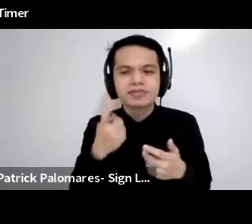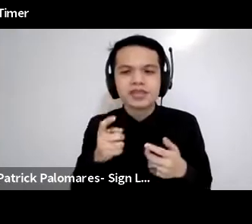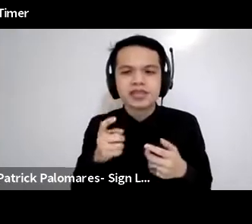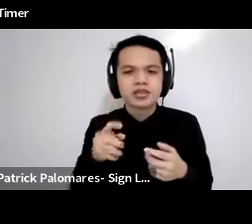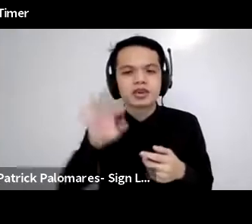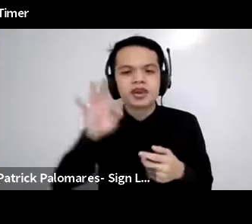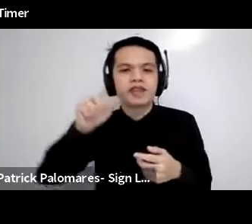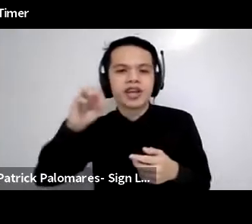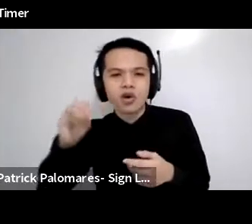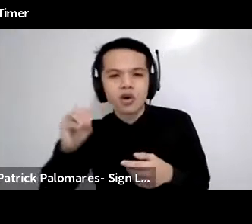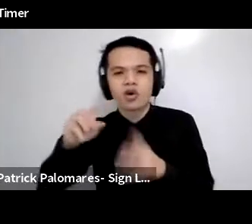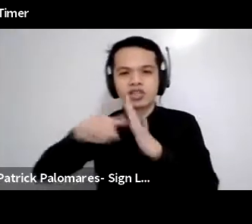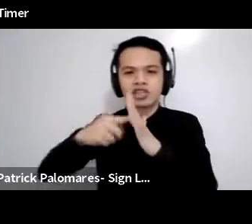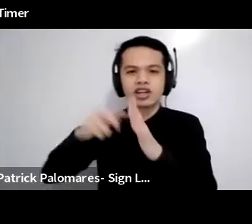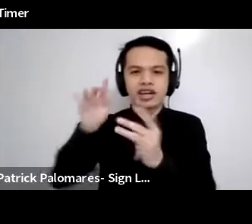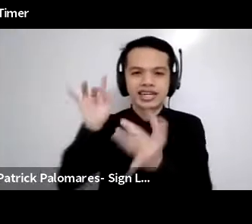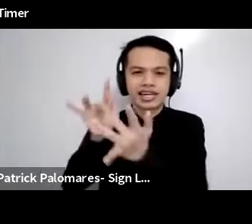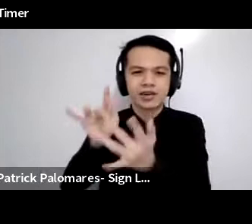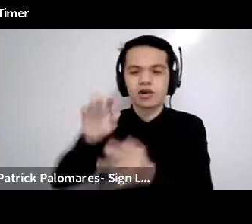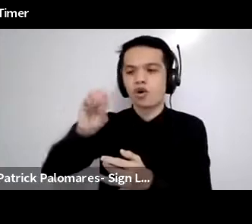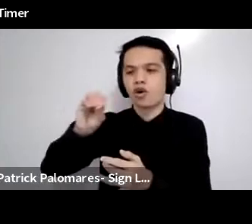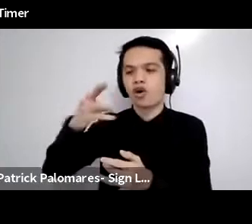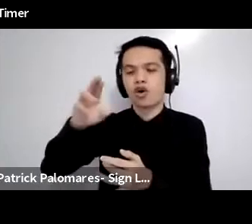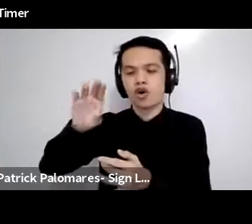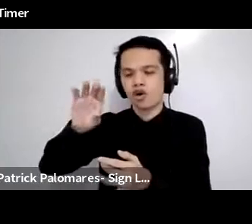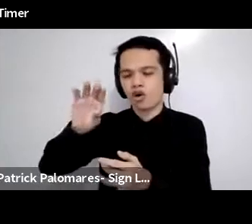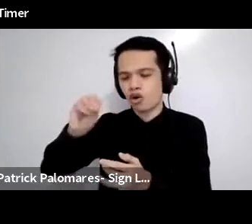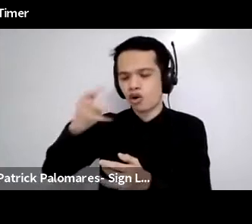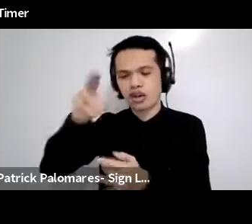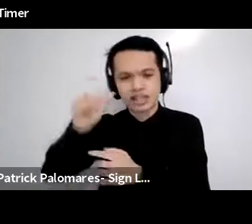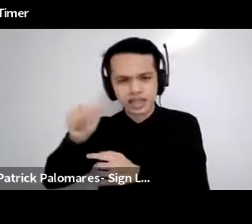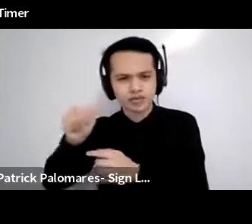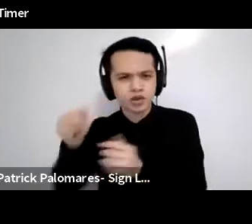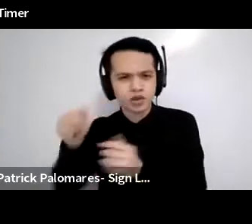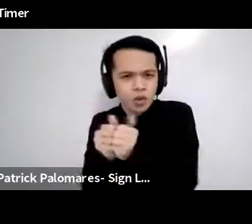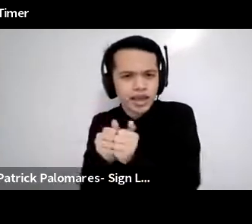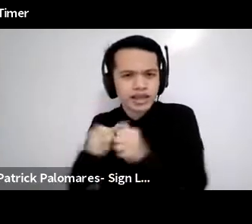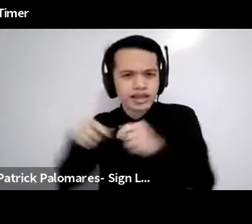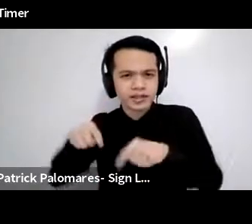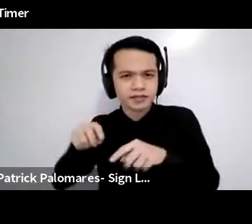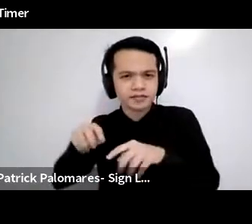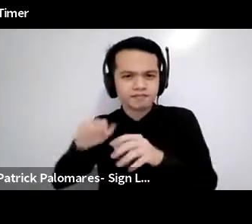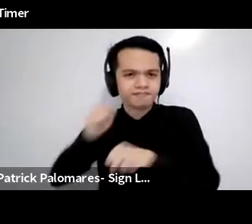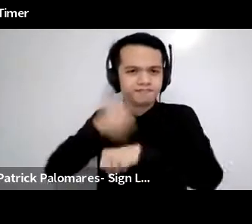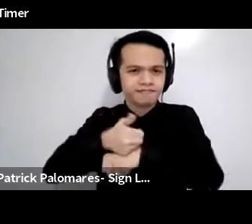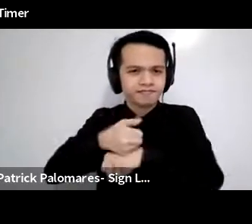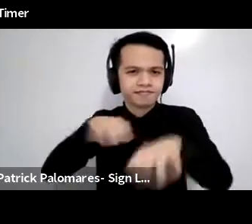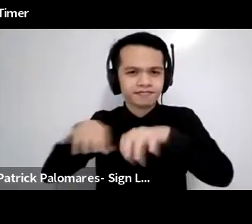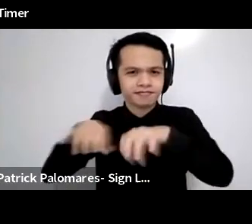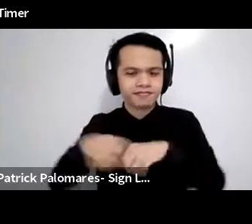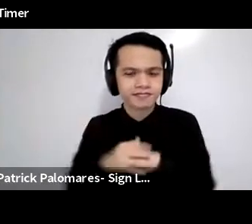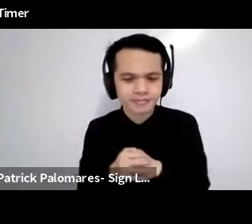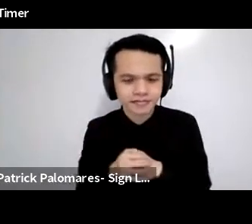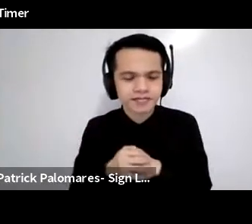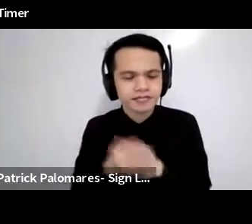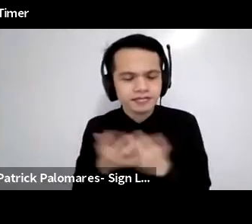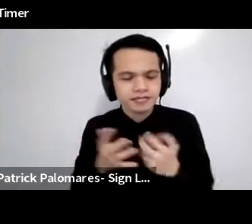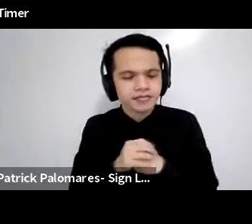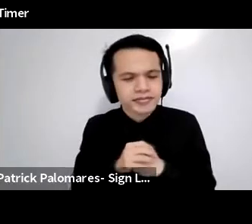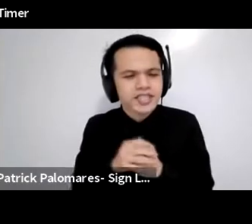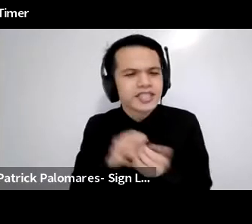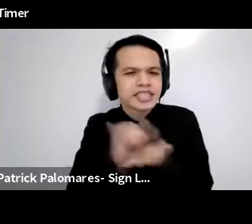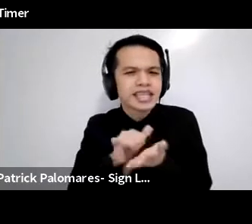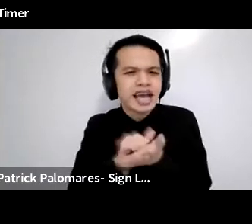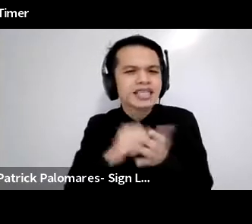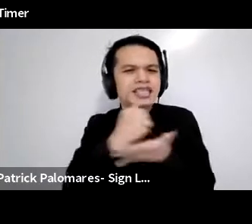FAO, START Network, and OCHA are part of the task force leading on this initiative. So these are just